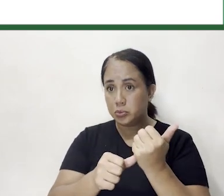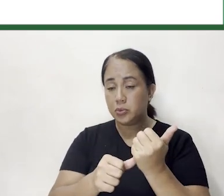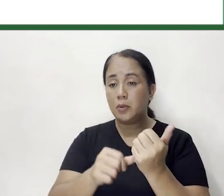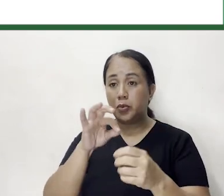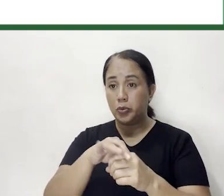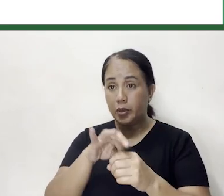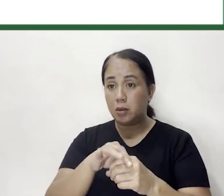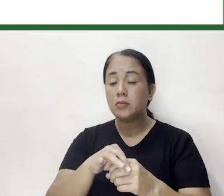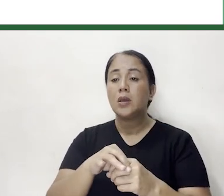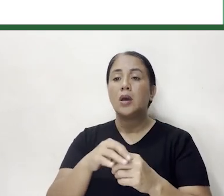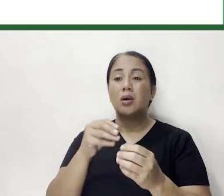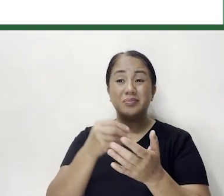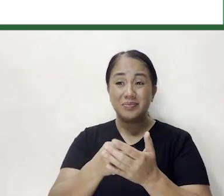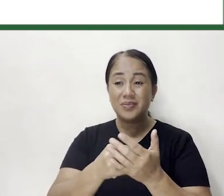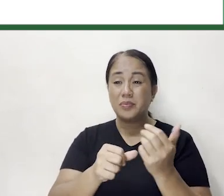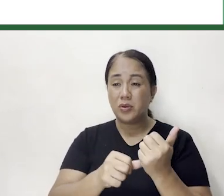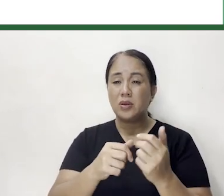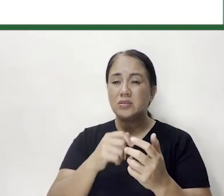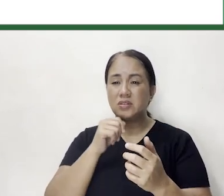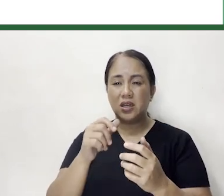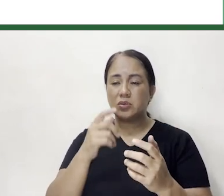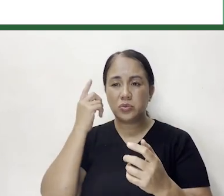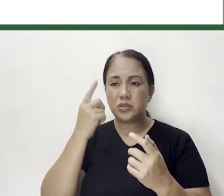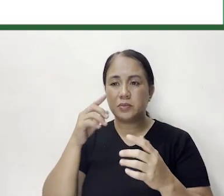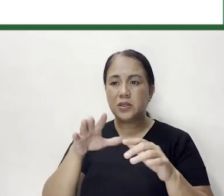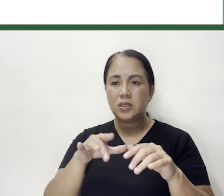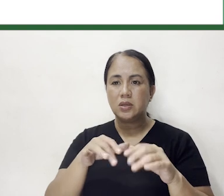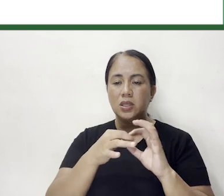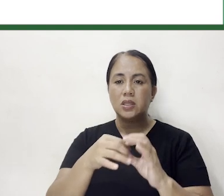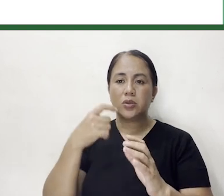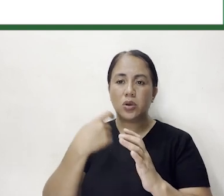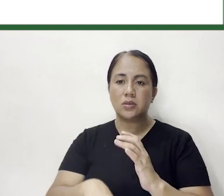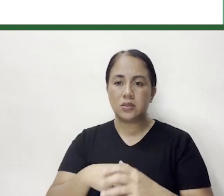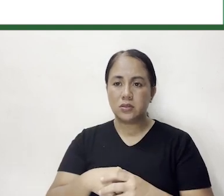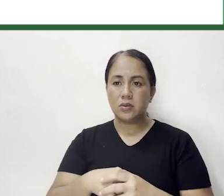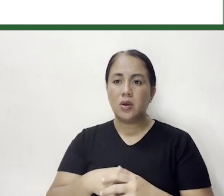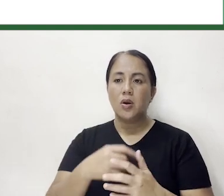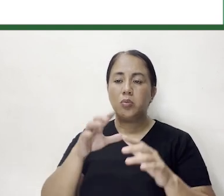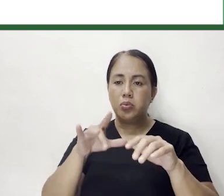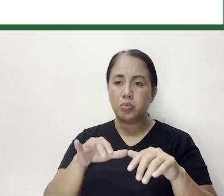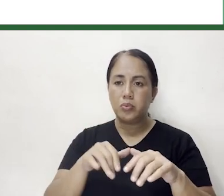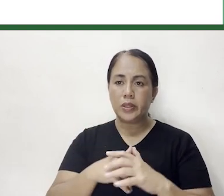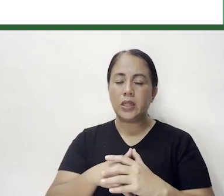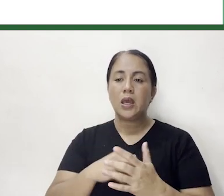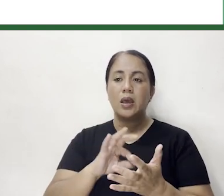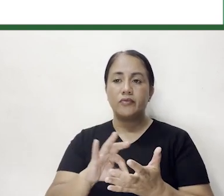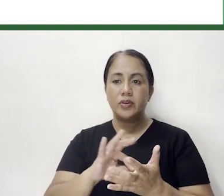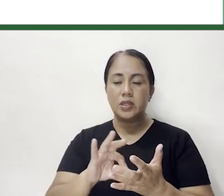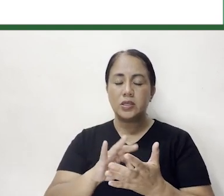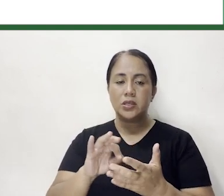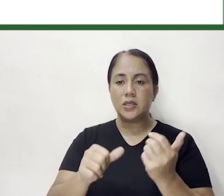Social Amelioration Program, or AYUDA, didn't consider the disability-related costs of persons